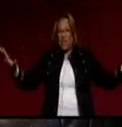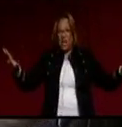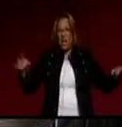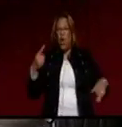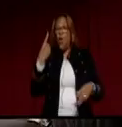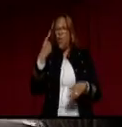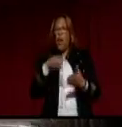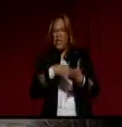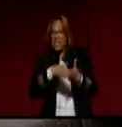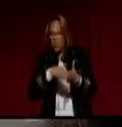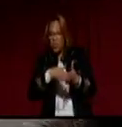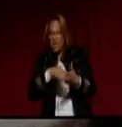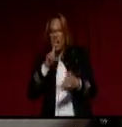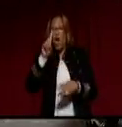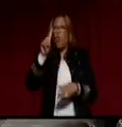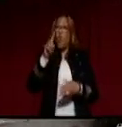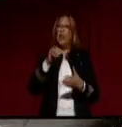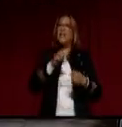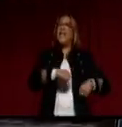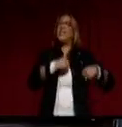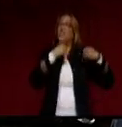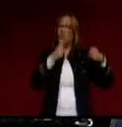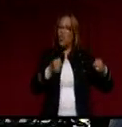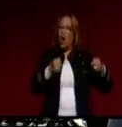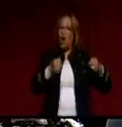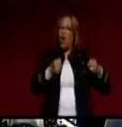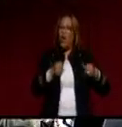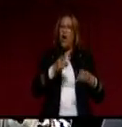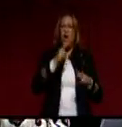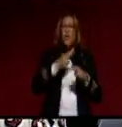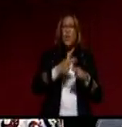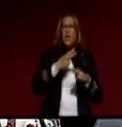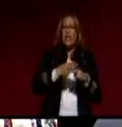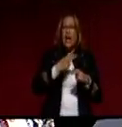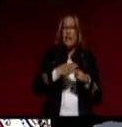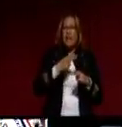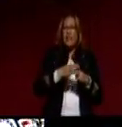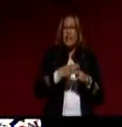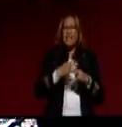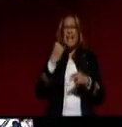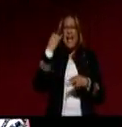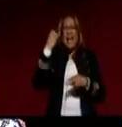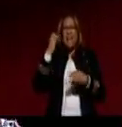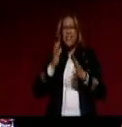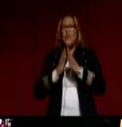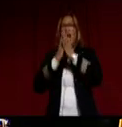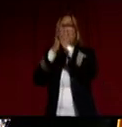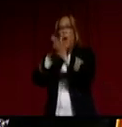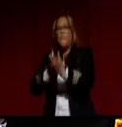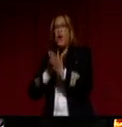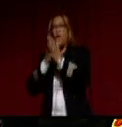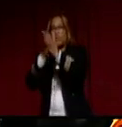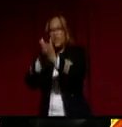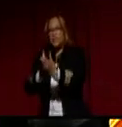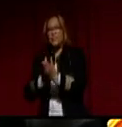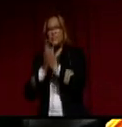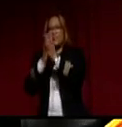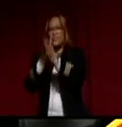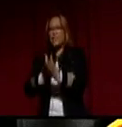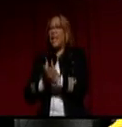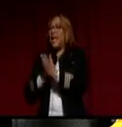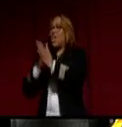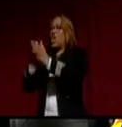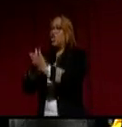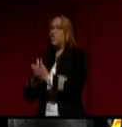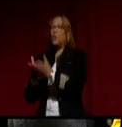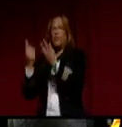weak and one that's very strong. But what we call that is if you have a boat and it's in the ocean, it can drift over